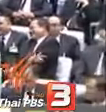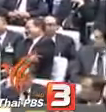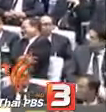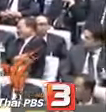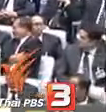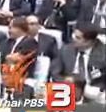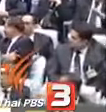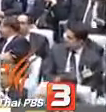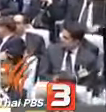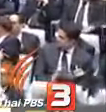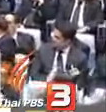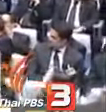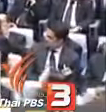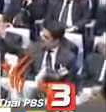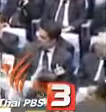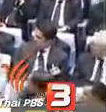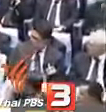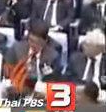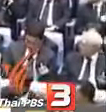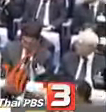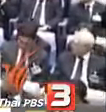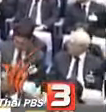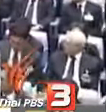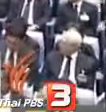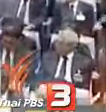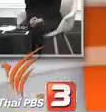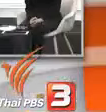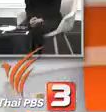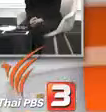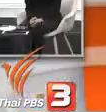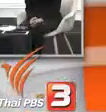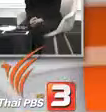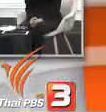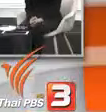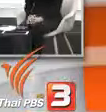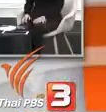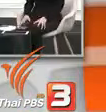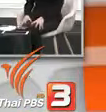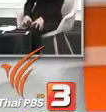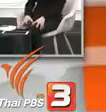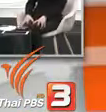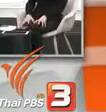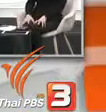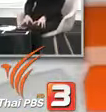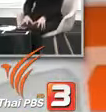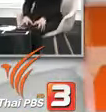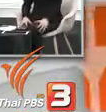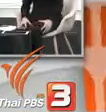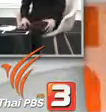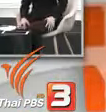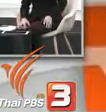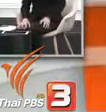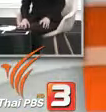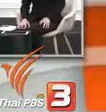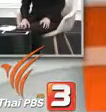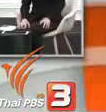it's about to begin right now, so we have to wait and see, but it may take a few hours, Khun Thepchai, to finish the whole process. It